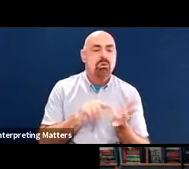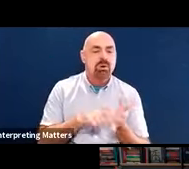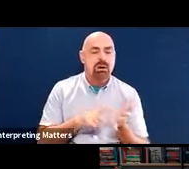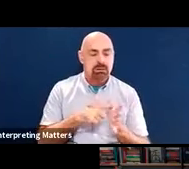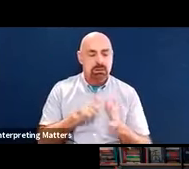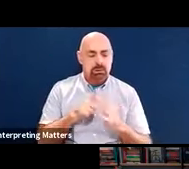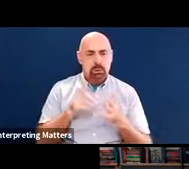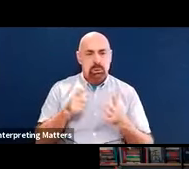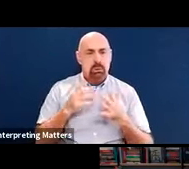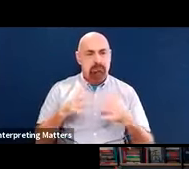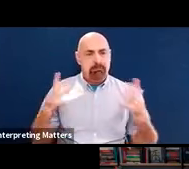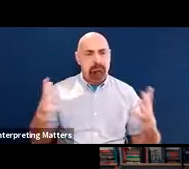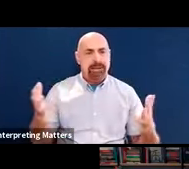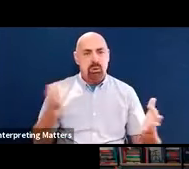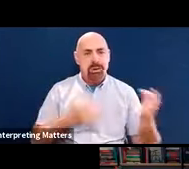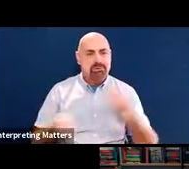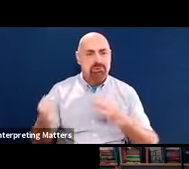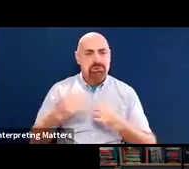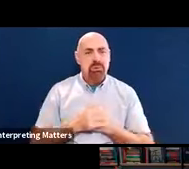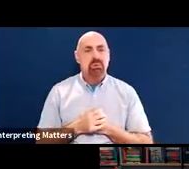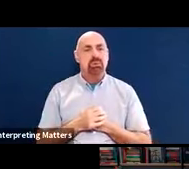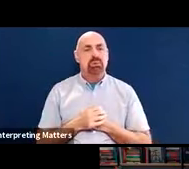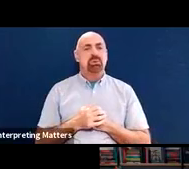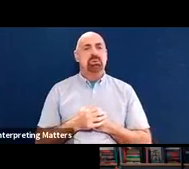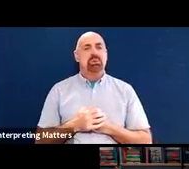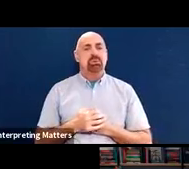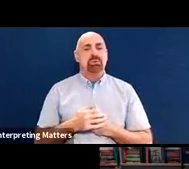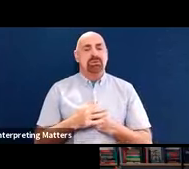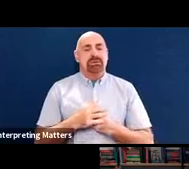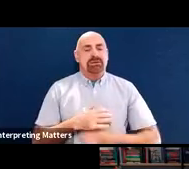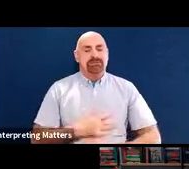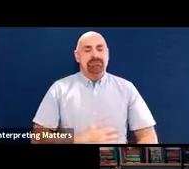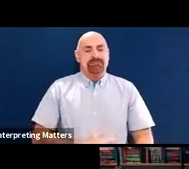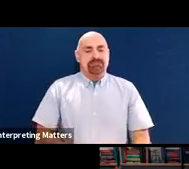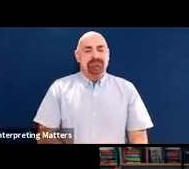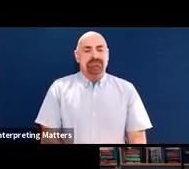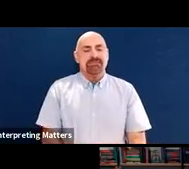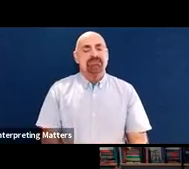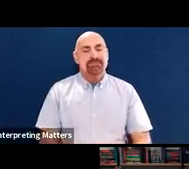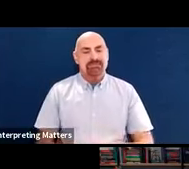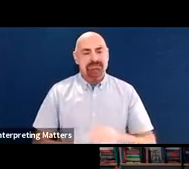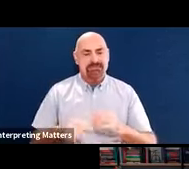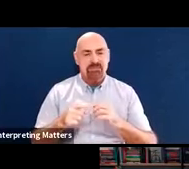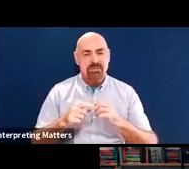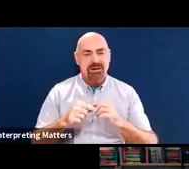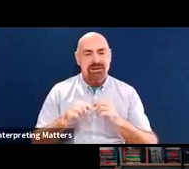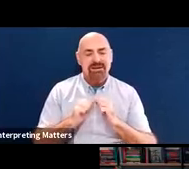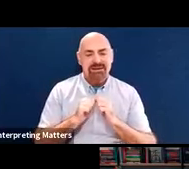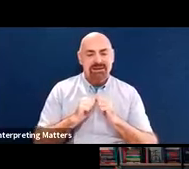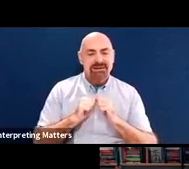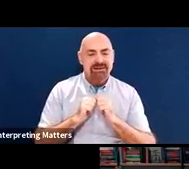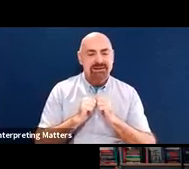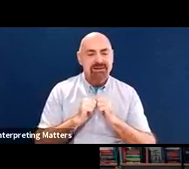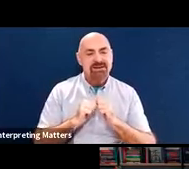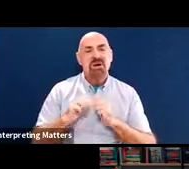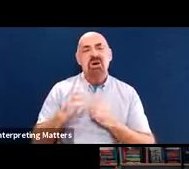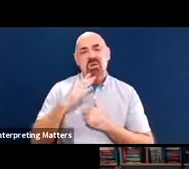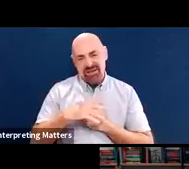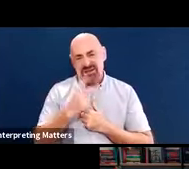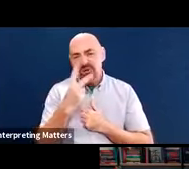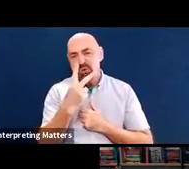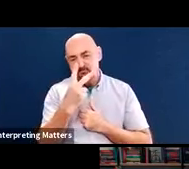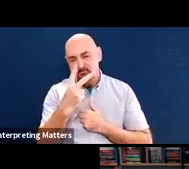big questions. I agree with Megha and Tom that here we should be allowed to have a couple of days